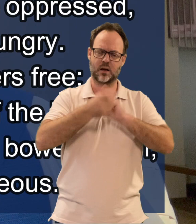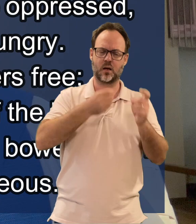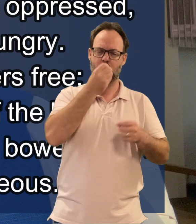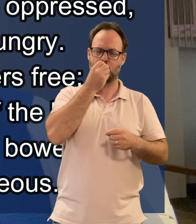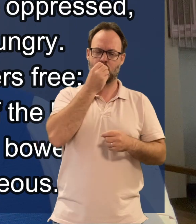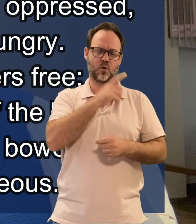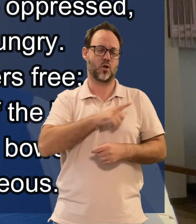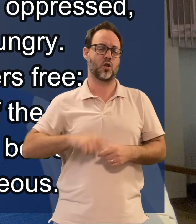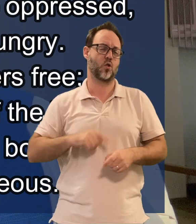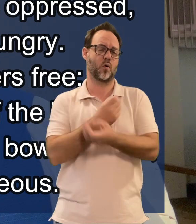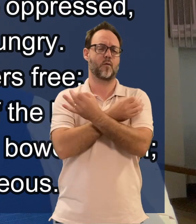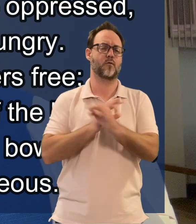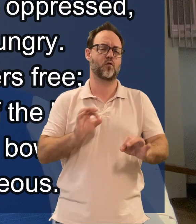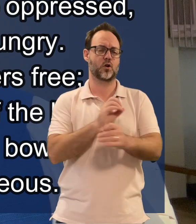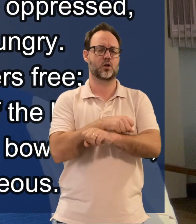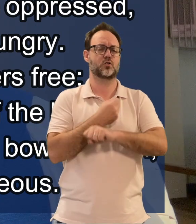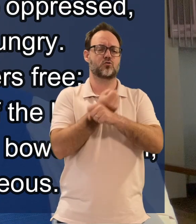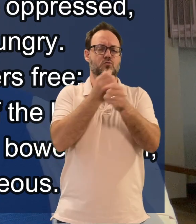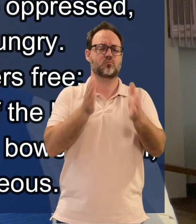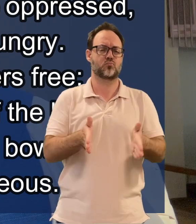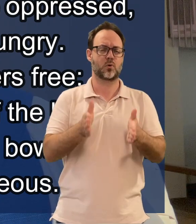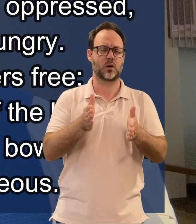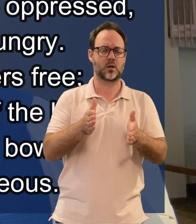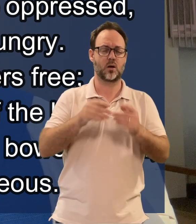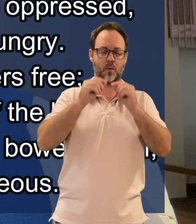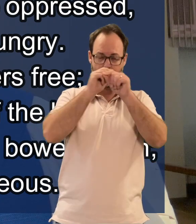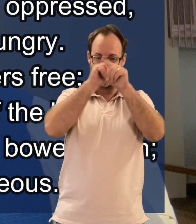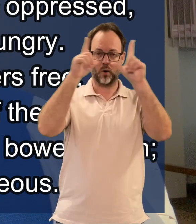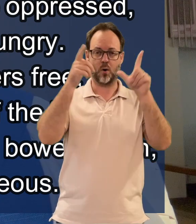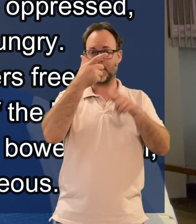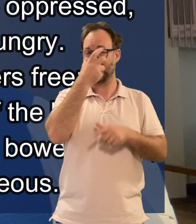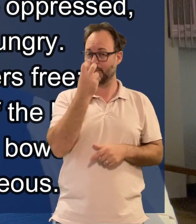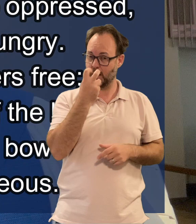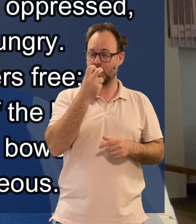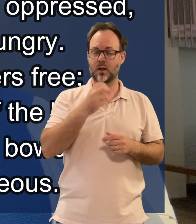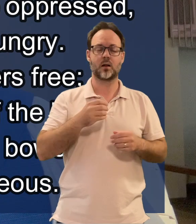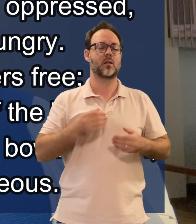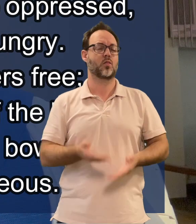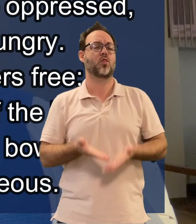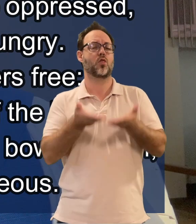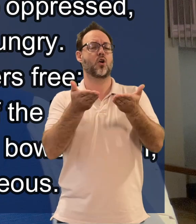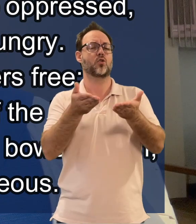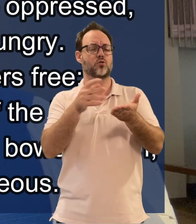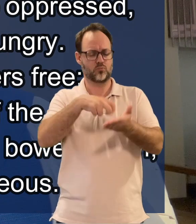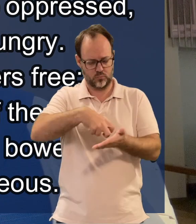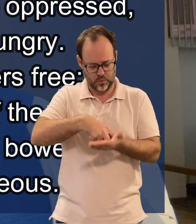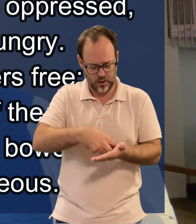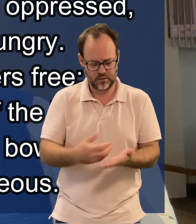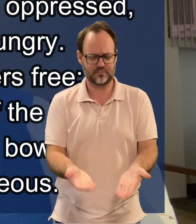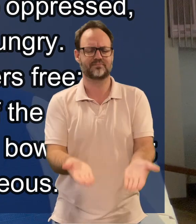the prisoners free. The Lord opens the eyes of the blind. The Lord lifts up those who are bowed